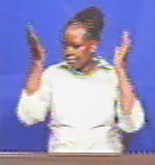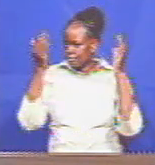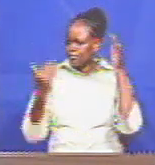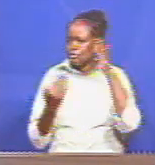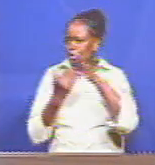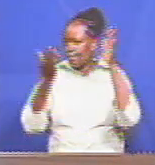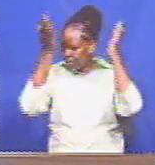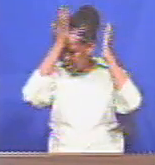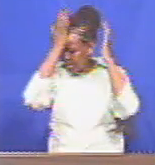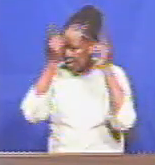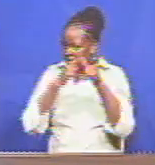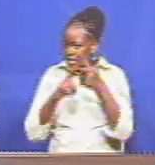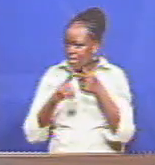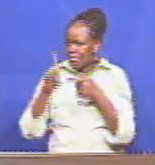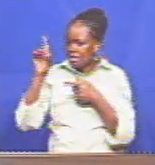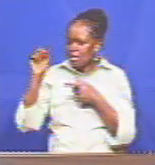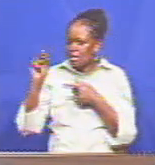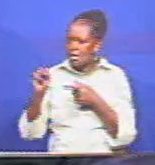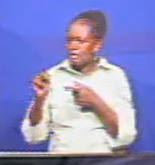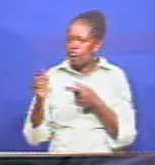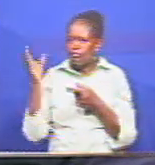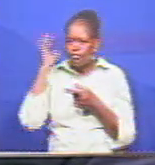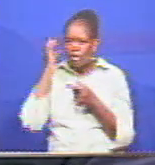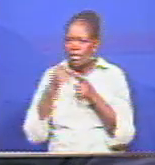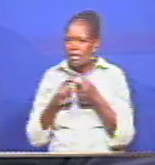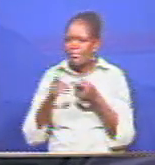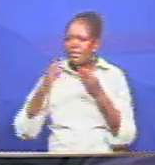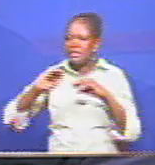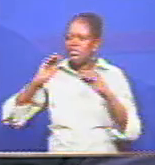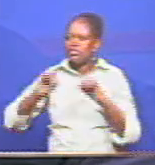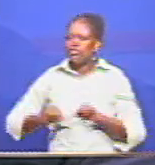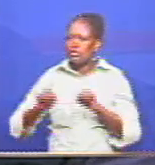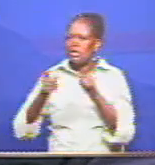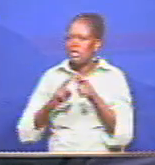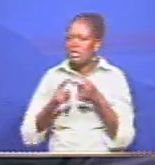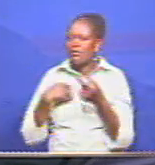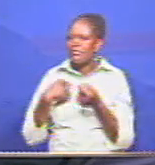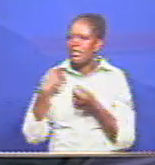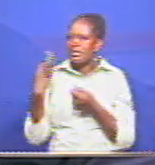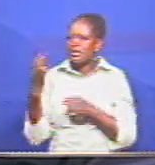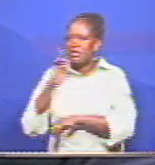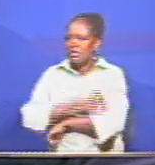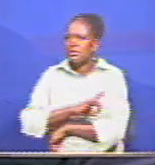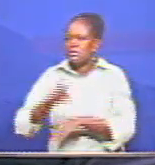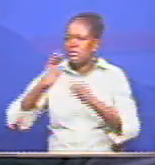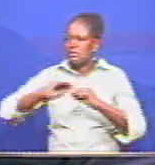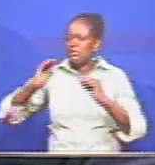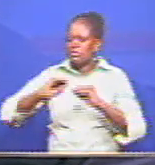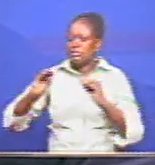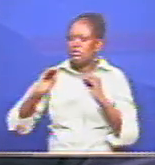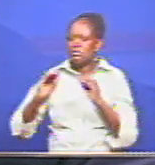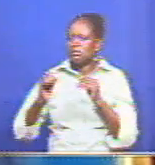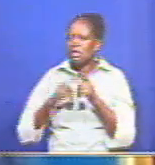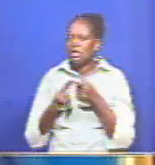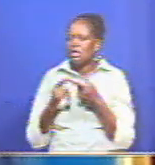same time the Dean of the Seminary, mm-hmm. which means that I am teaching. Yes. So I have 3 days uh-huh. teaching in the seminary. Uh-huh. And